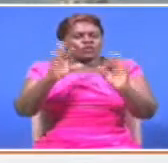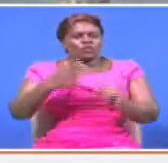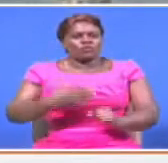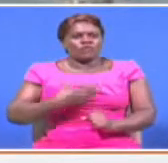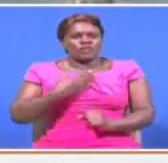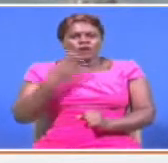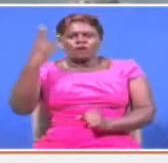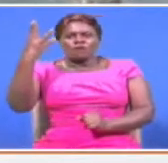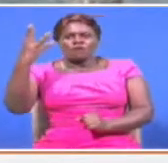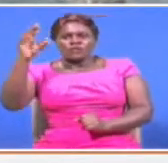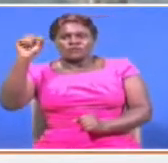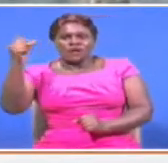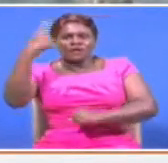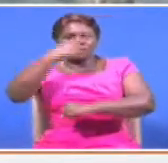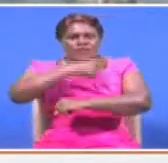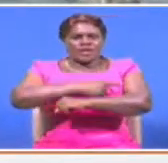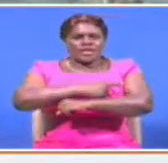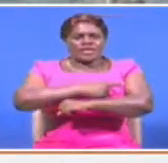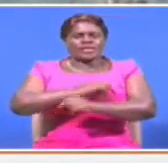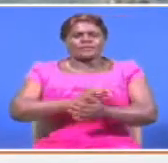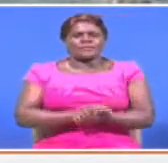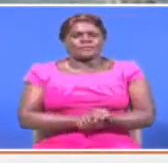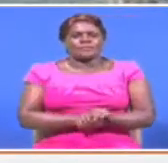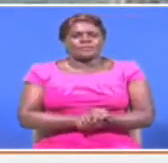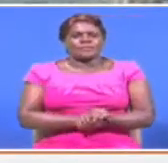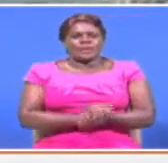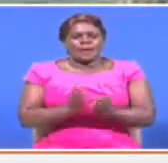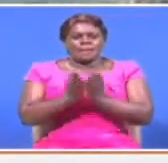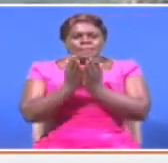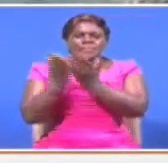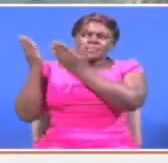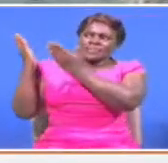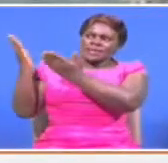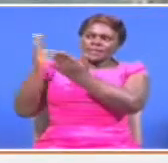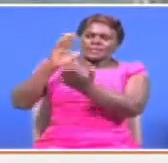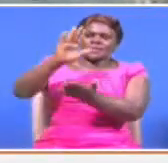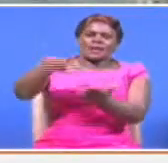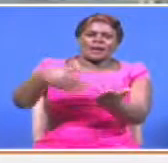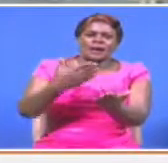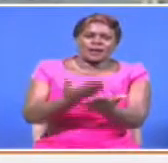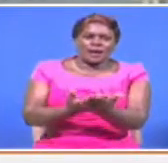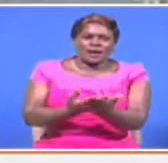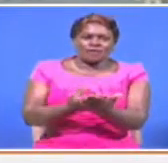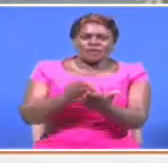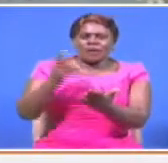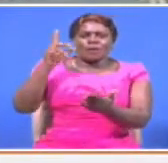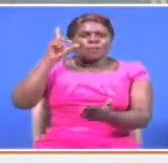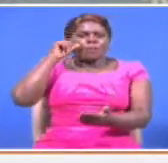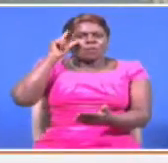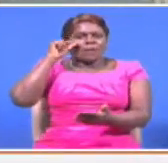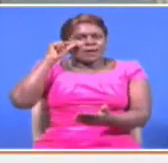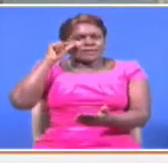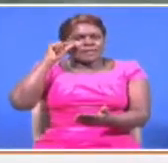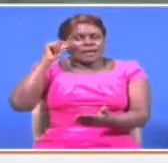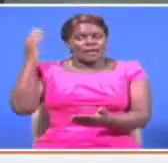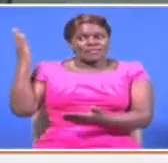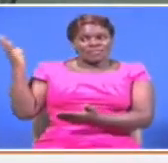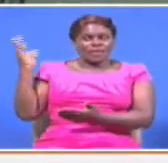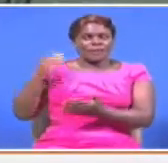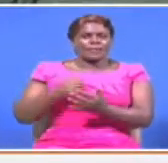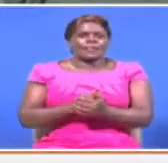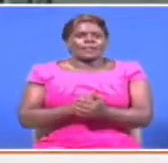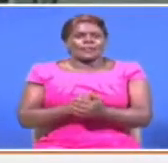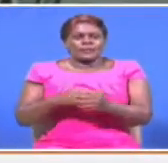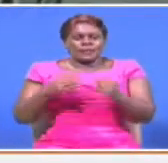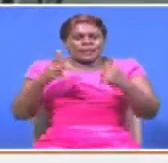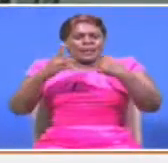ya siku 45 humu nchini. Meli hiyo ilitia nanga kwenye eneo la Mbarak Wharf katika bandari ya Mombasa